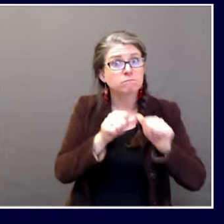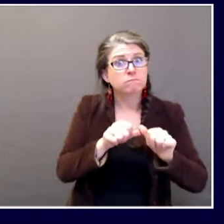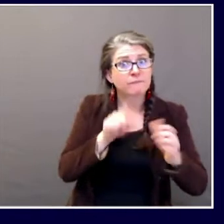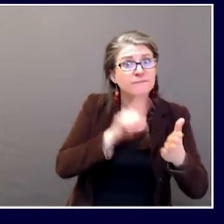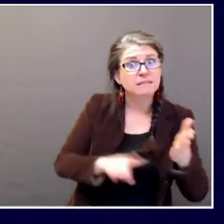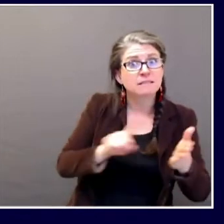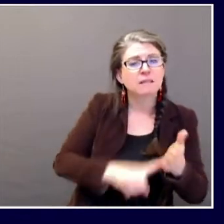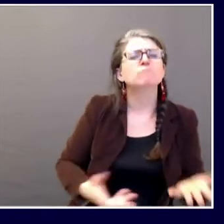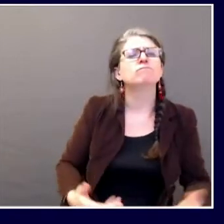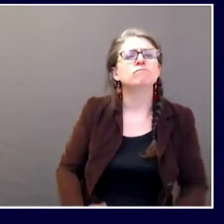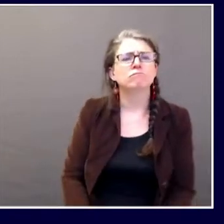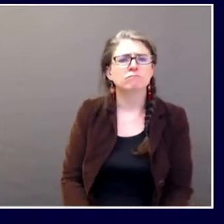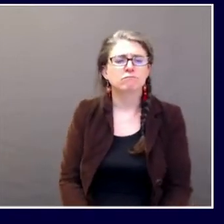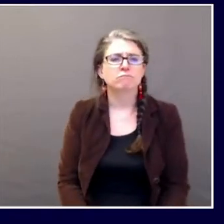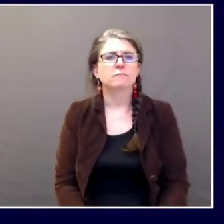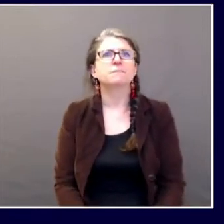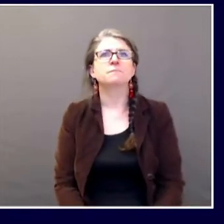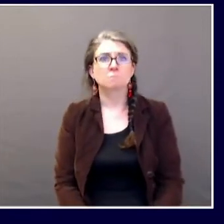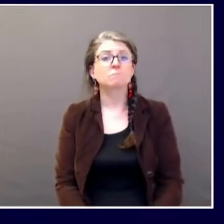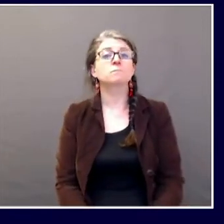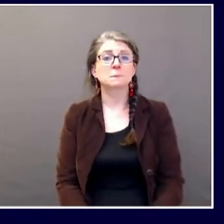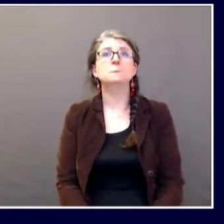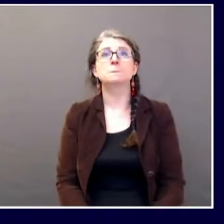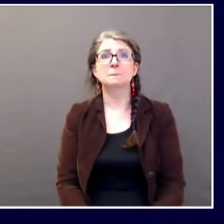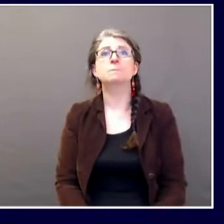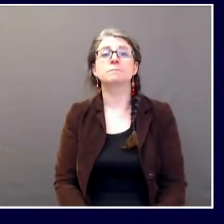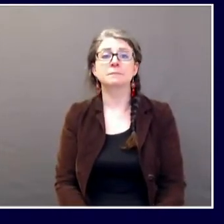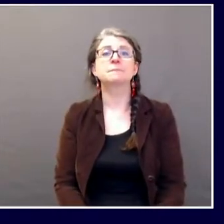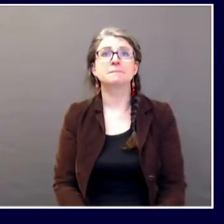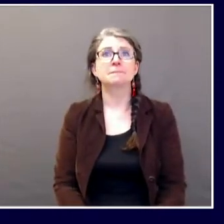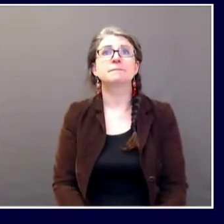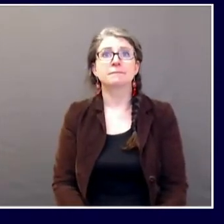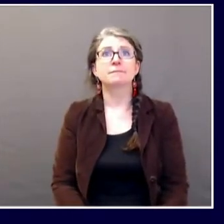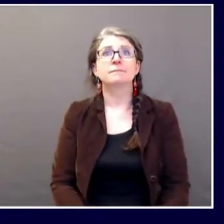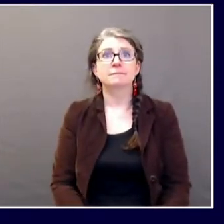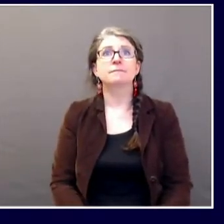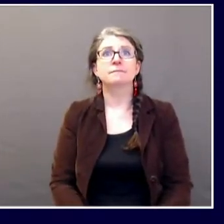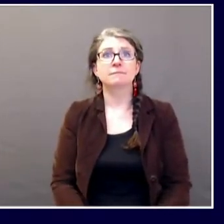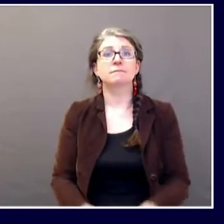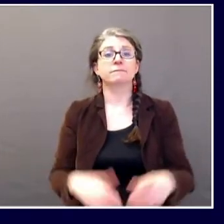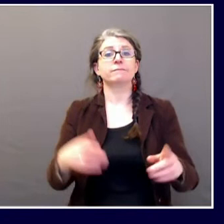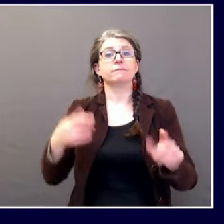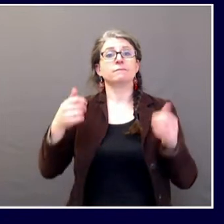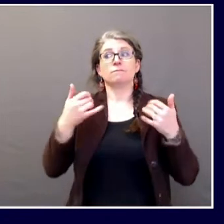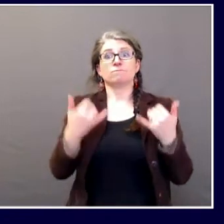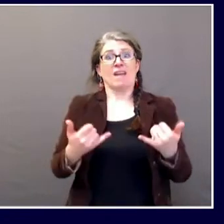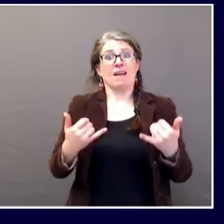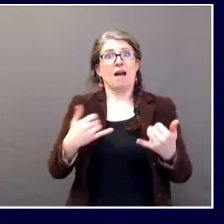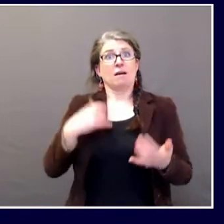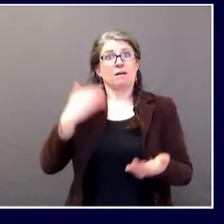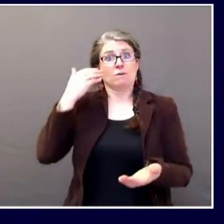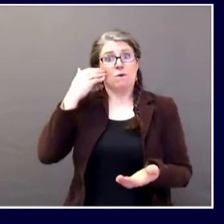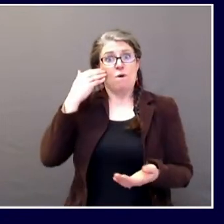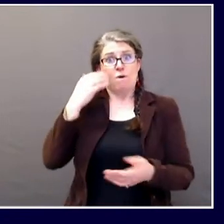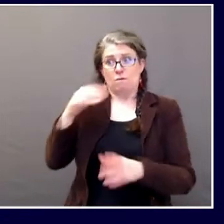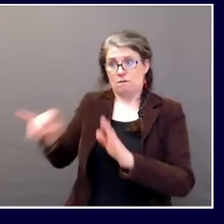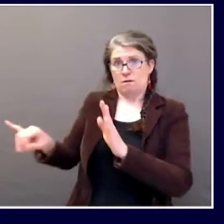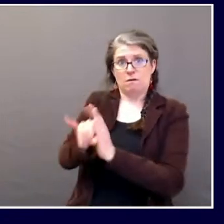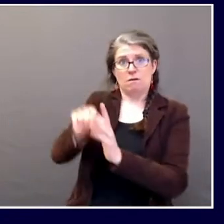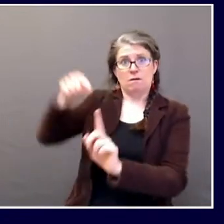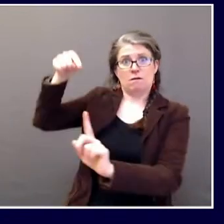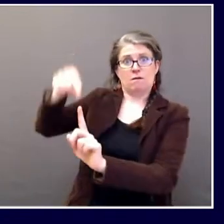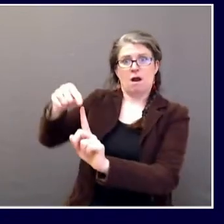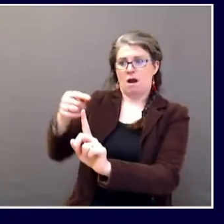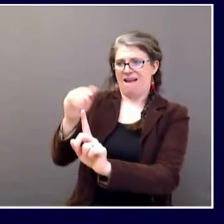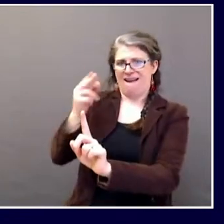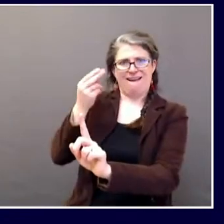Patrick, we don't have a sense of what the sentinel or index case may have been, Given that there are both residents